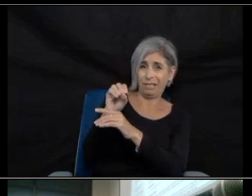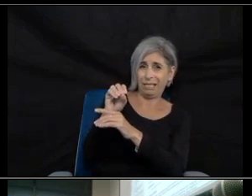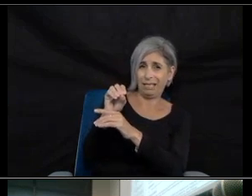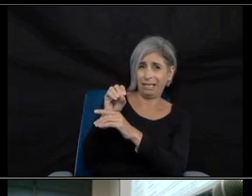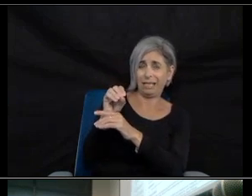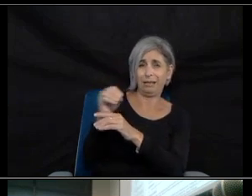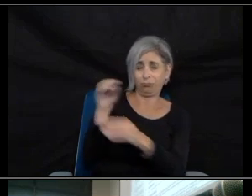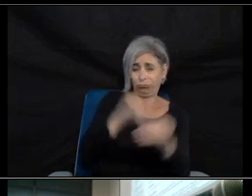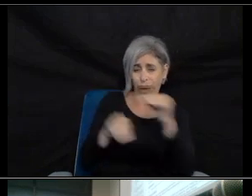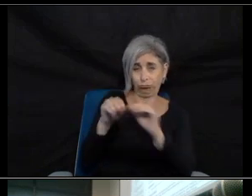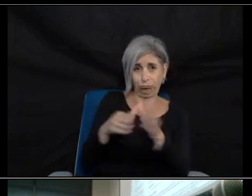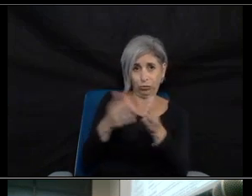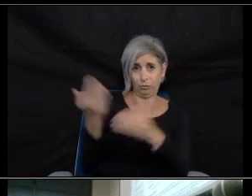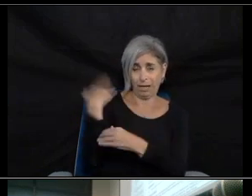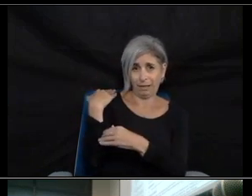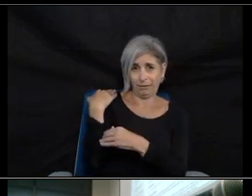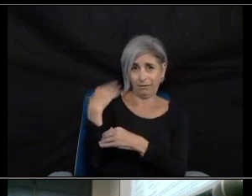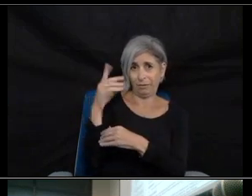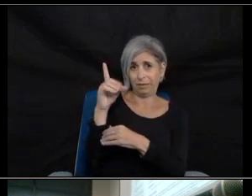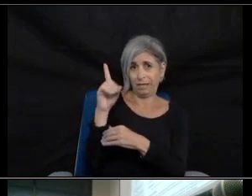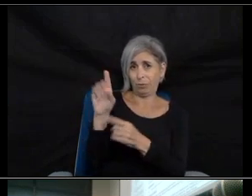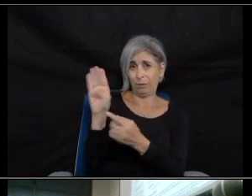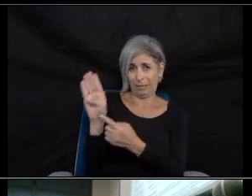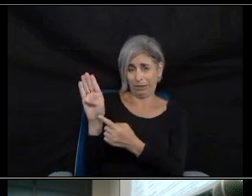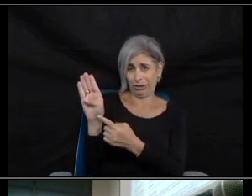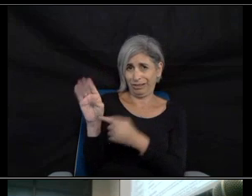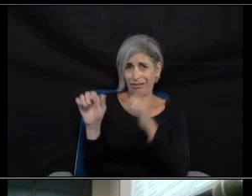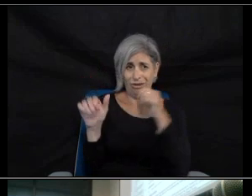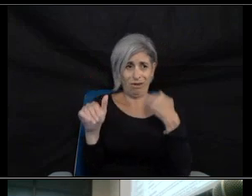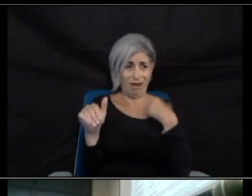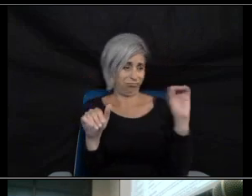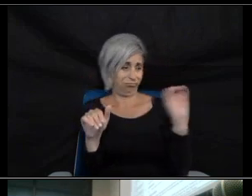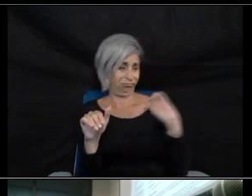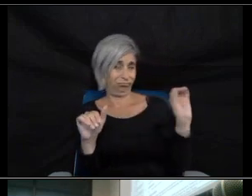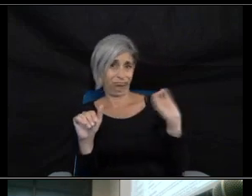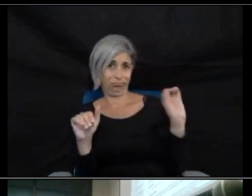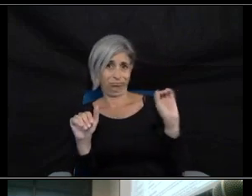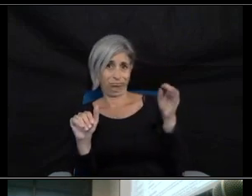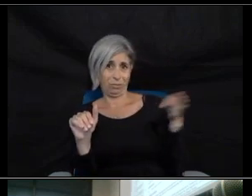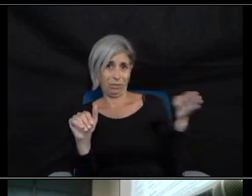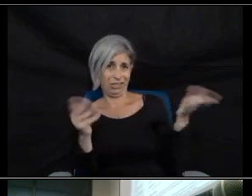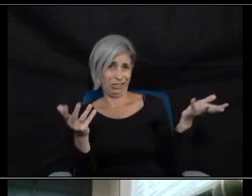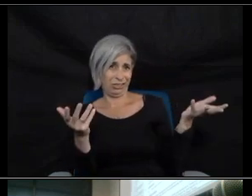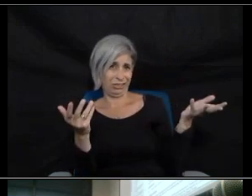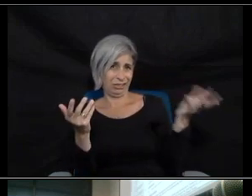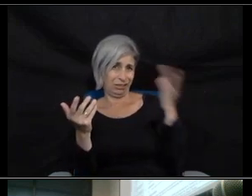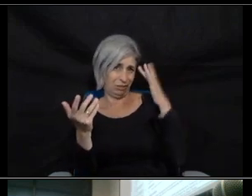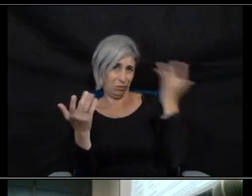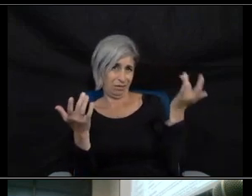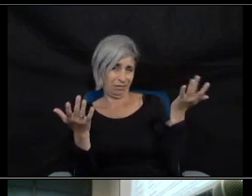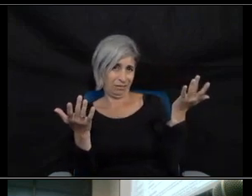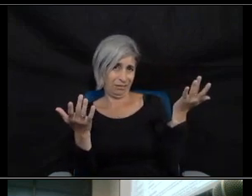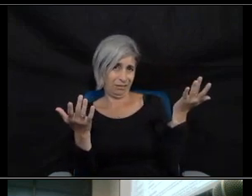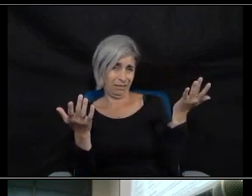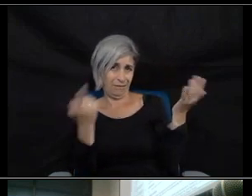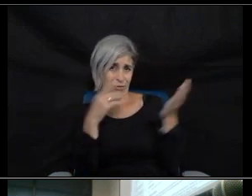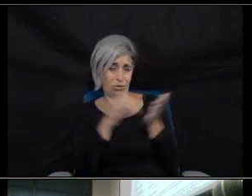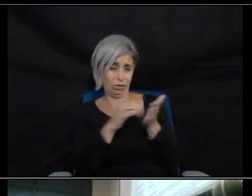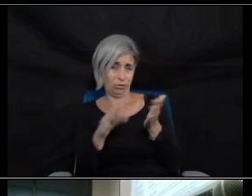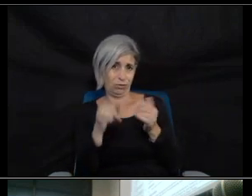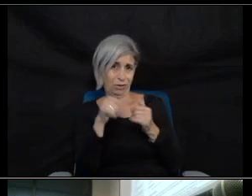book bags from the City of Delray Beach, and I don't have anything from the City of Boynton Beach for the students